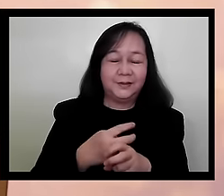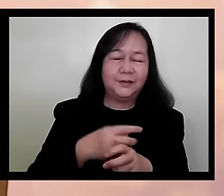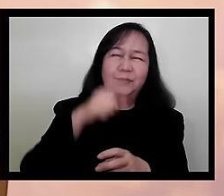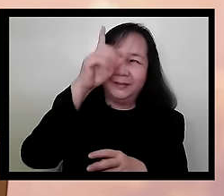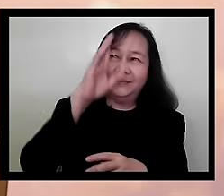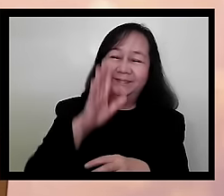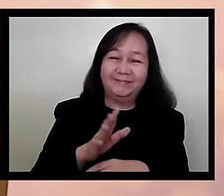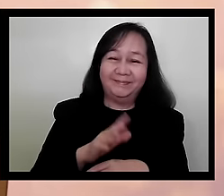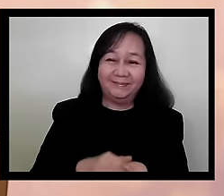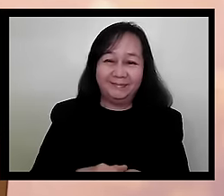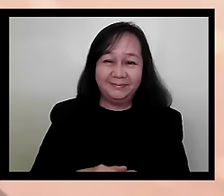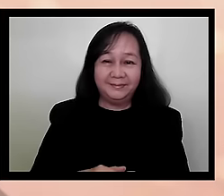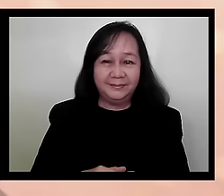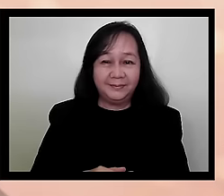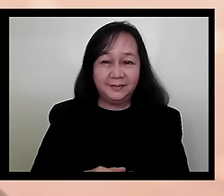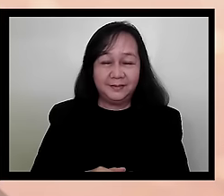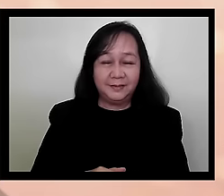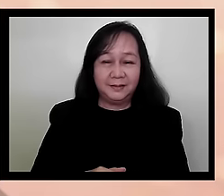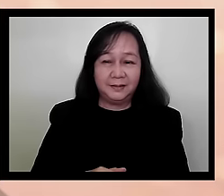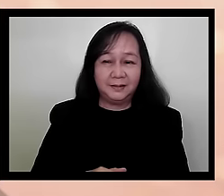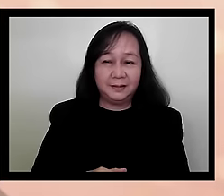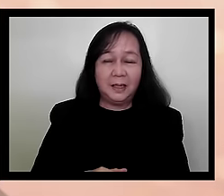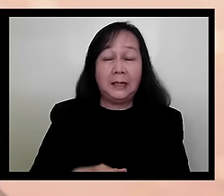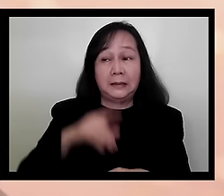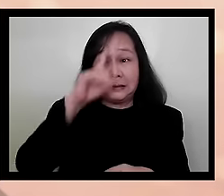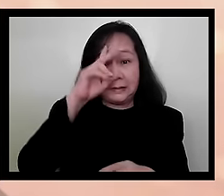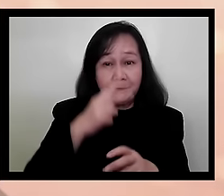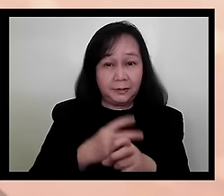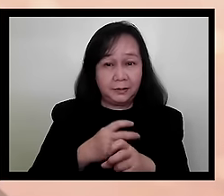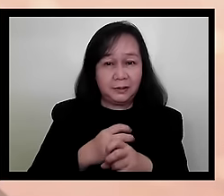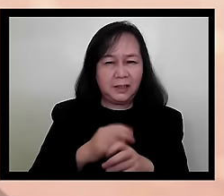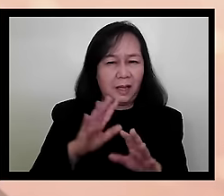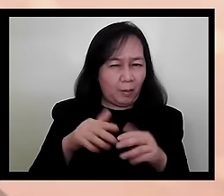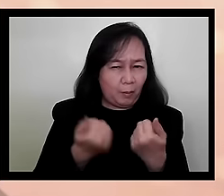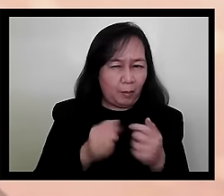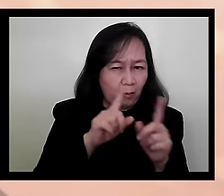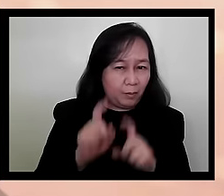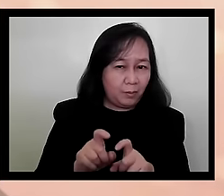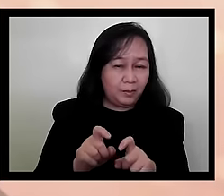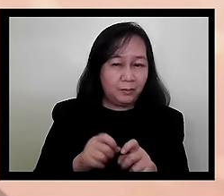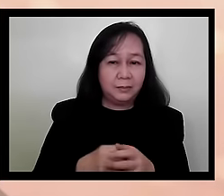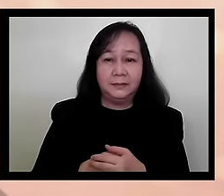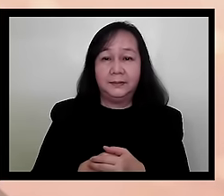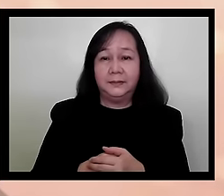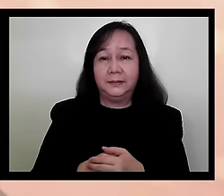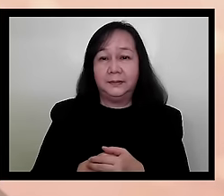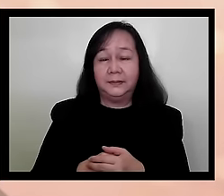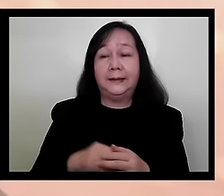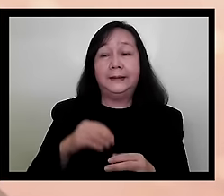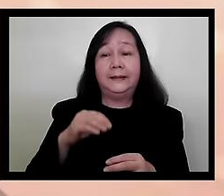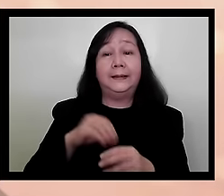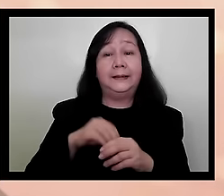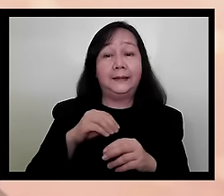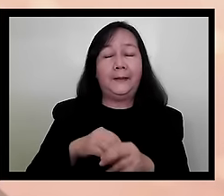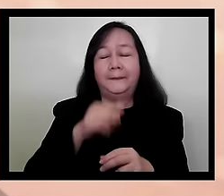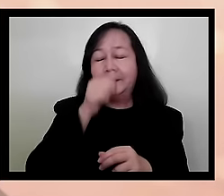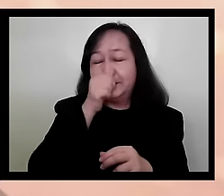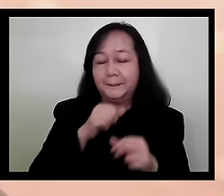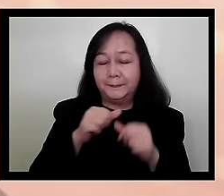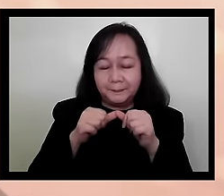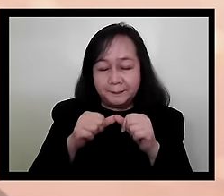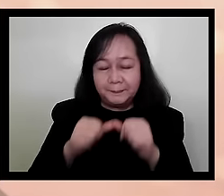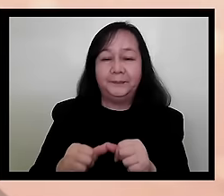of God stubbornness in what sense in his persistence to